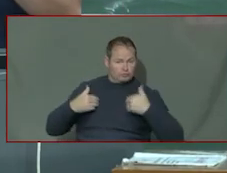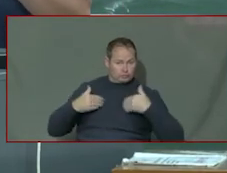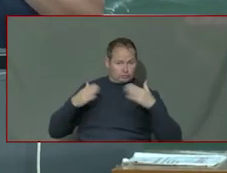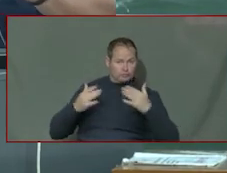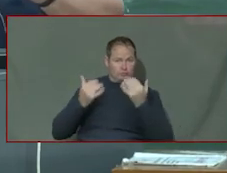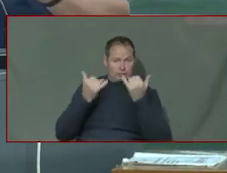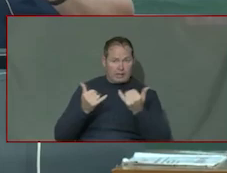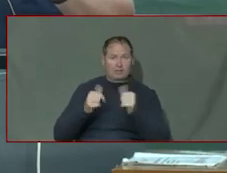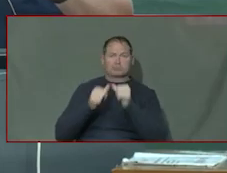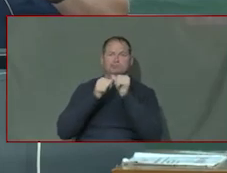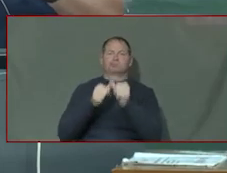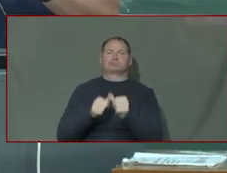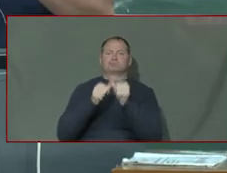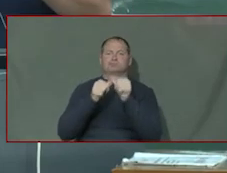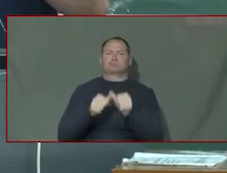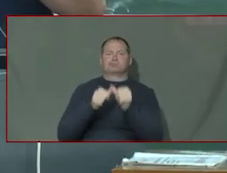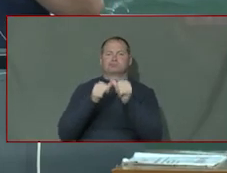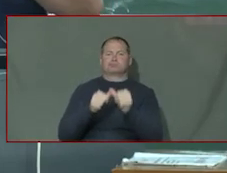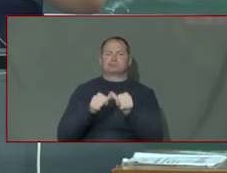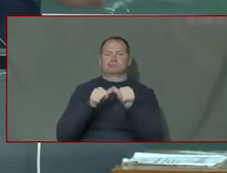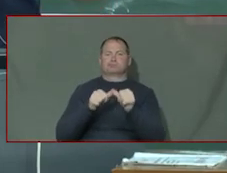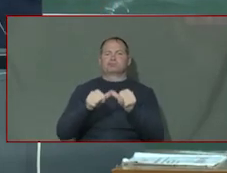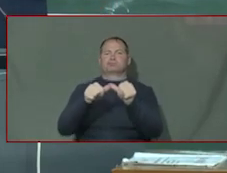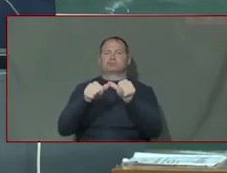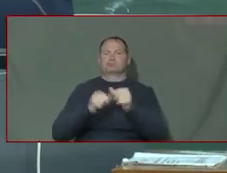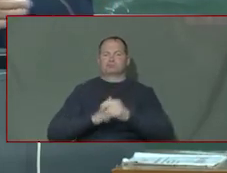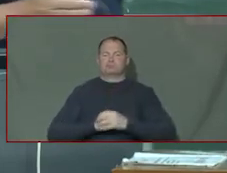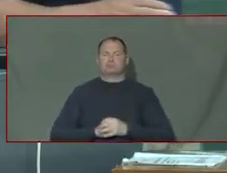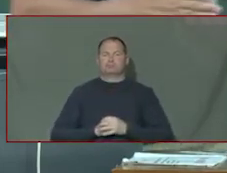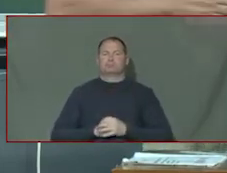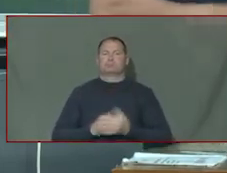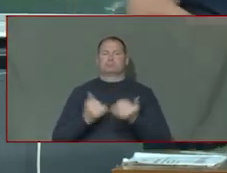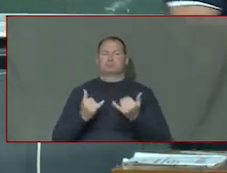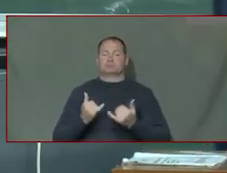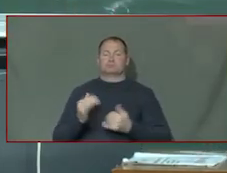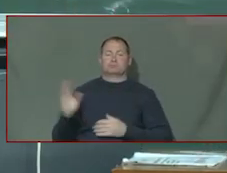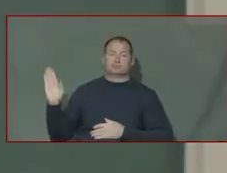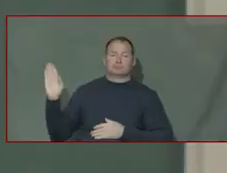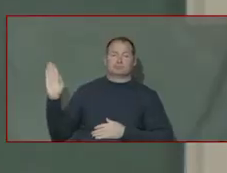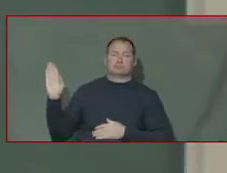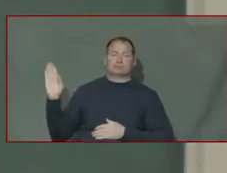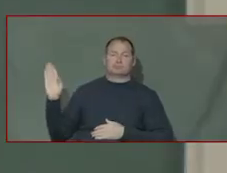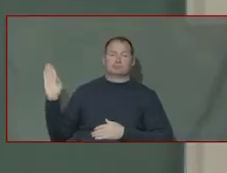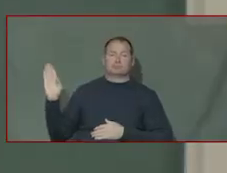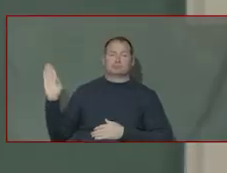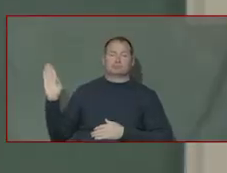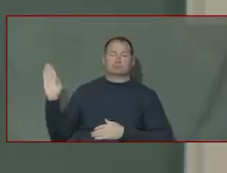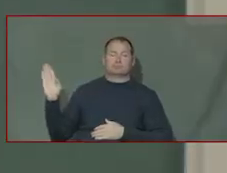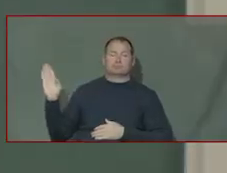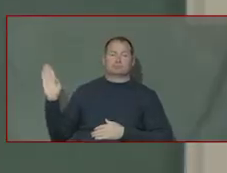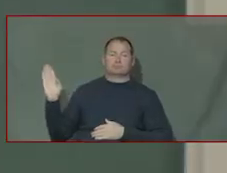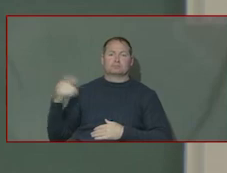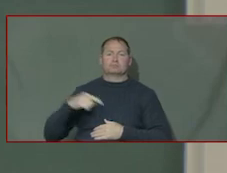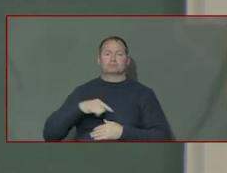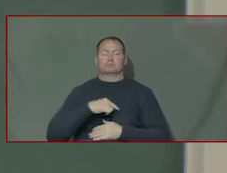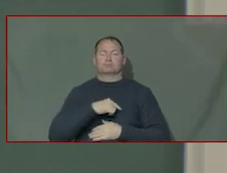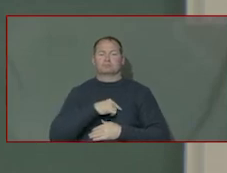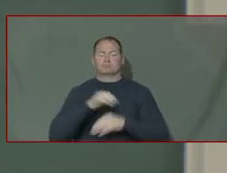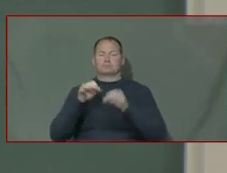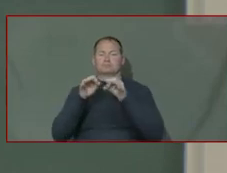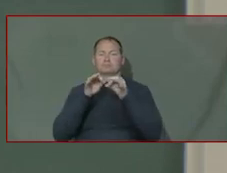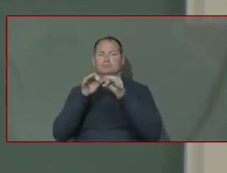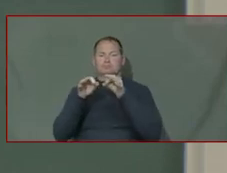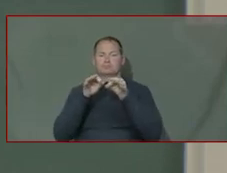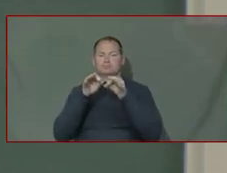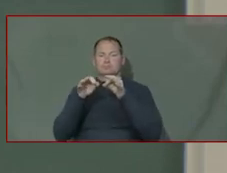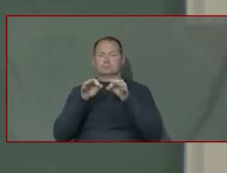for the first part of this period, to concentrate on what I've got on the board here. And we will be dealing today